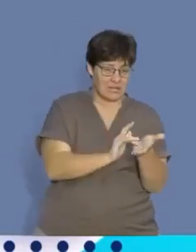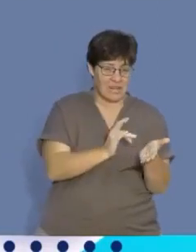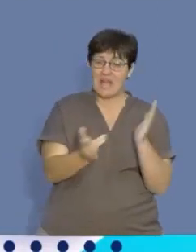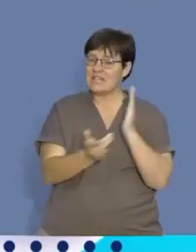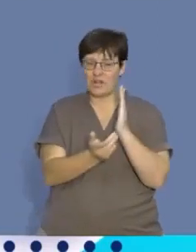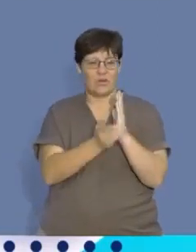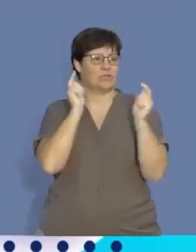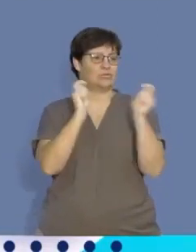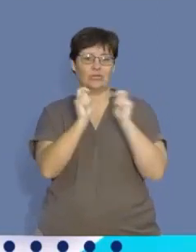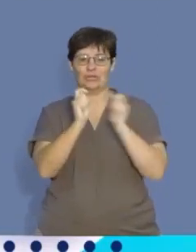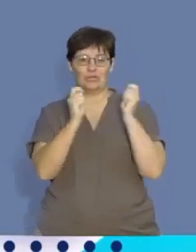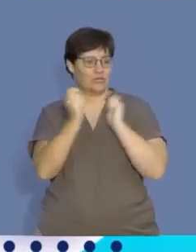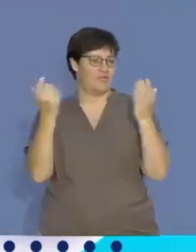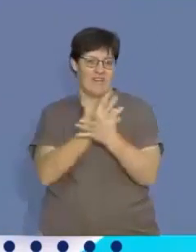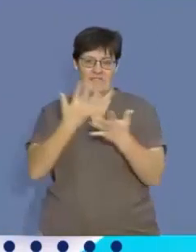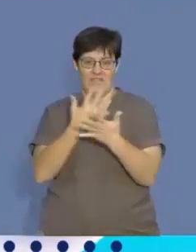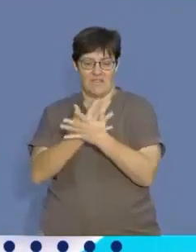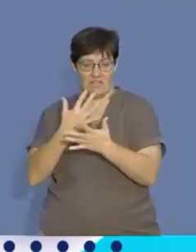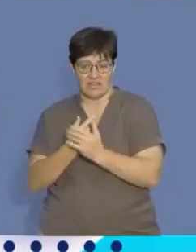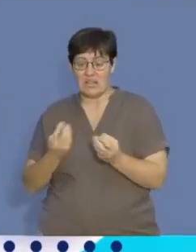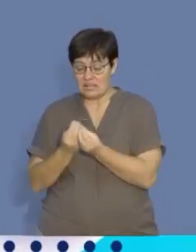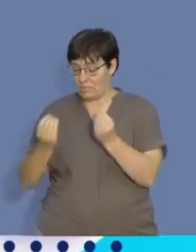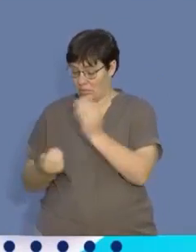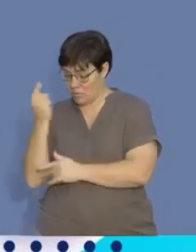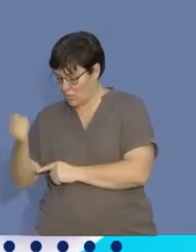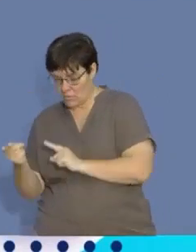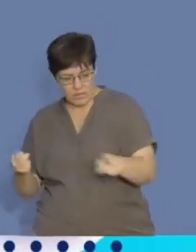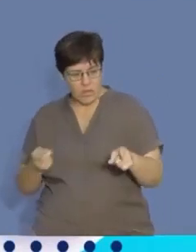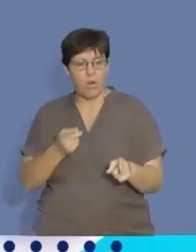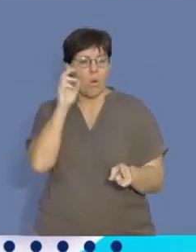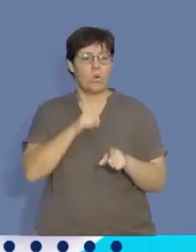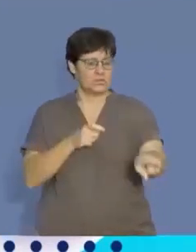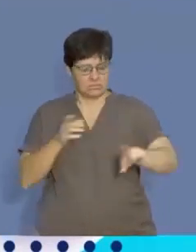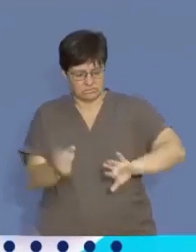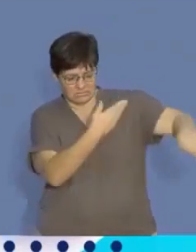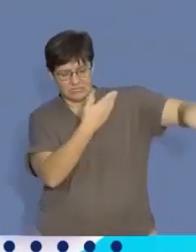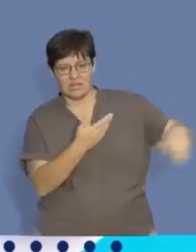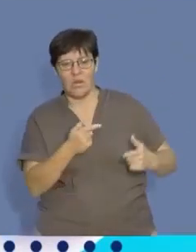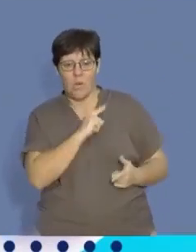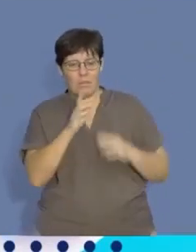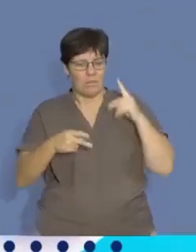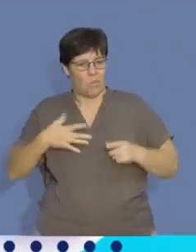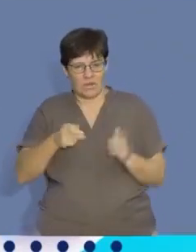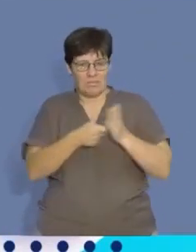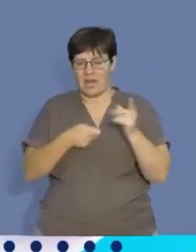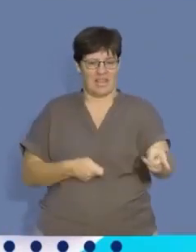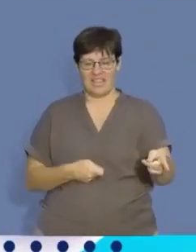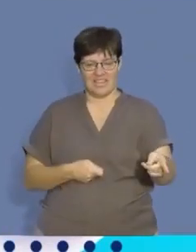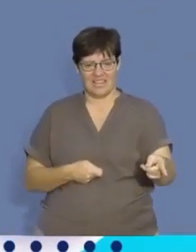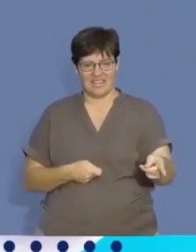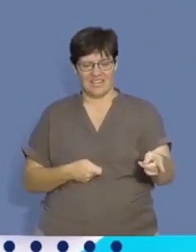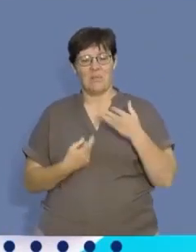products, technology comes into play. So the moment there is something new on the market, right, there's a change